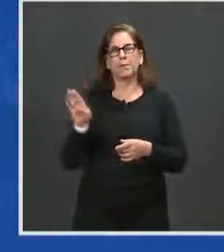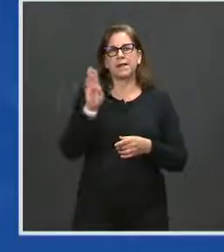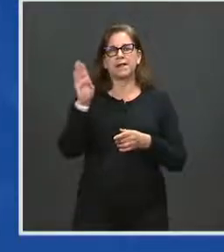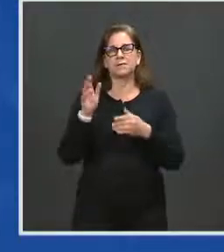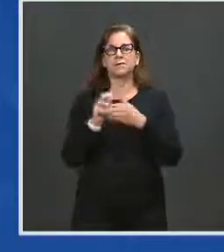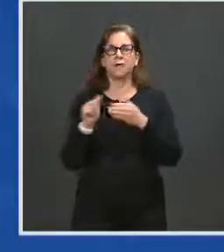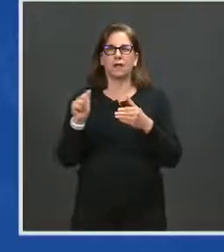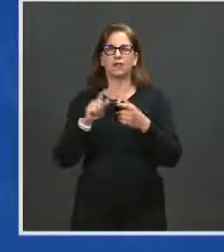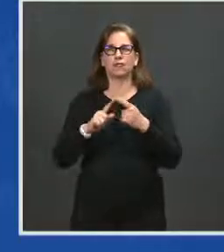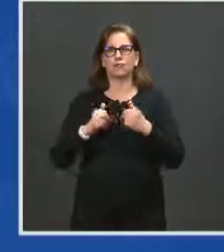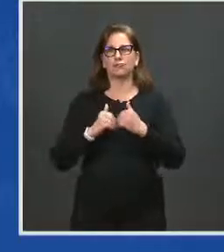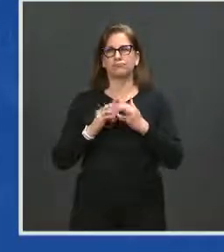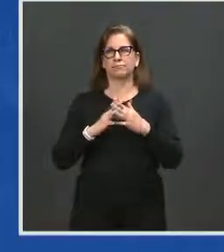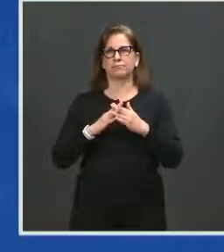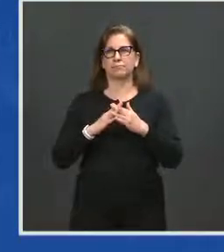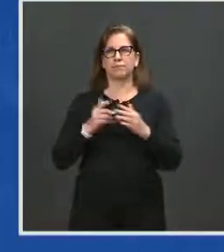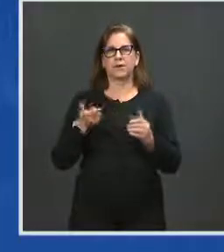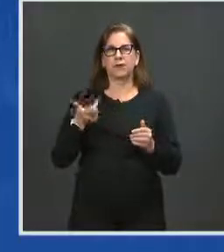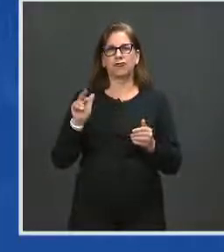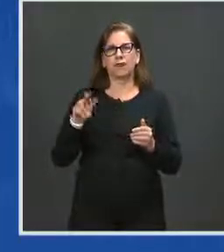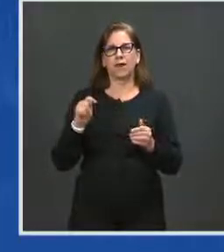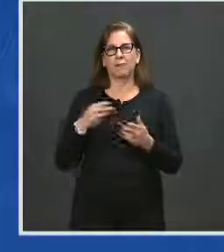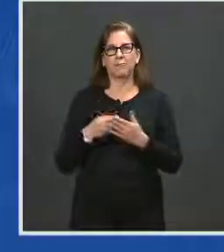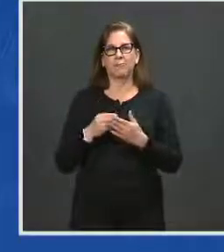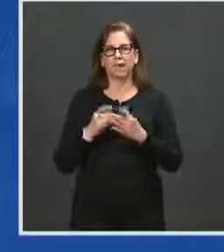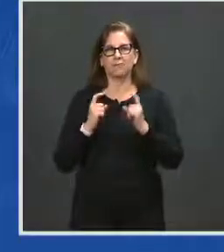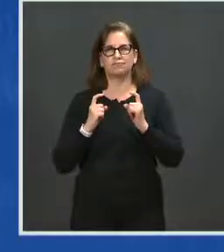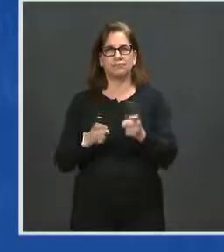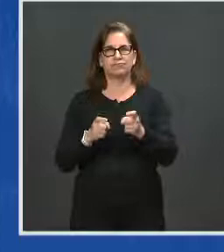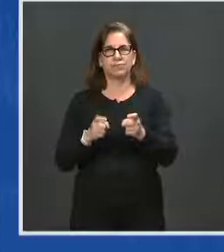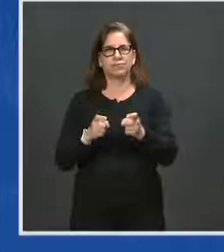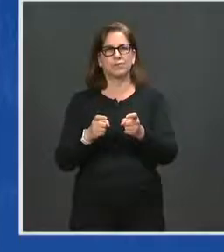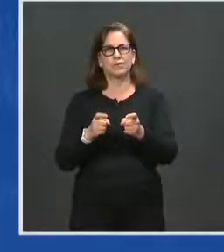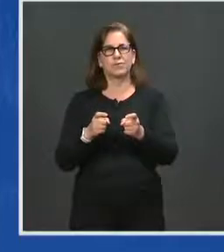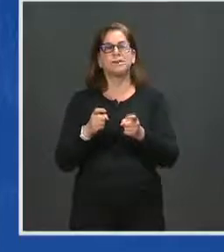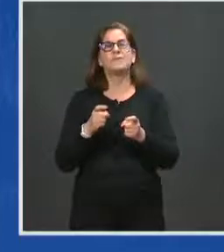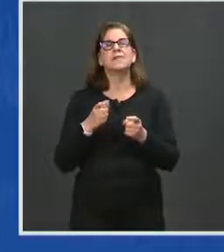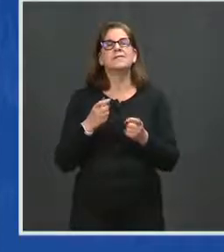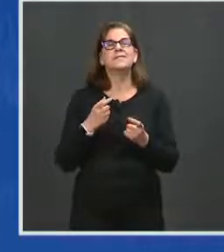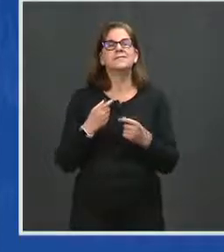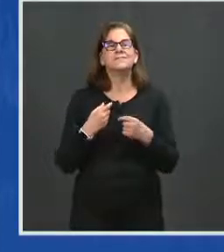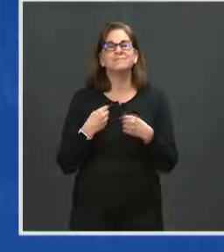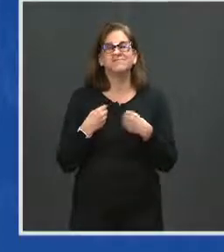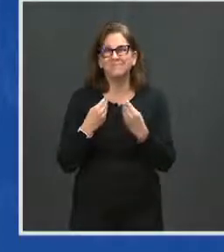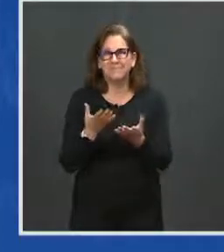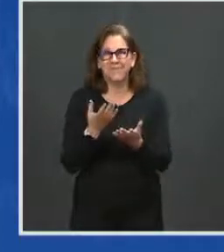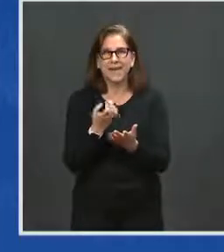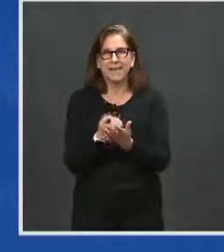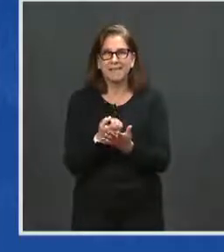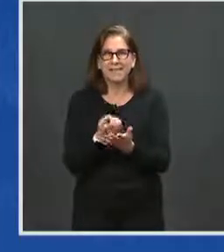to support evidence-based intervention strategies for reducing gun violence.